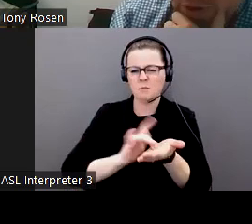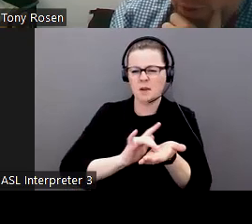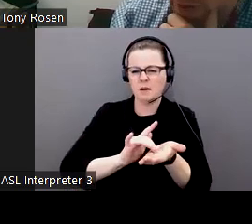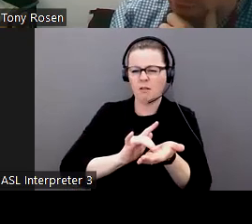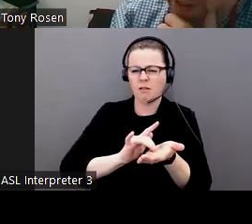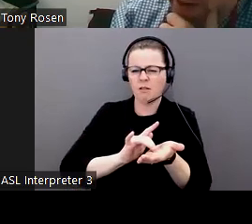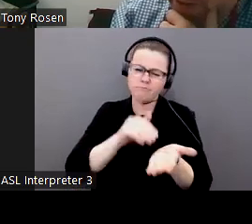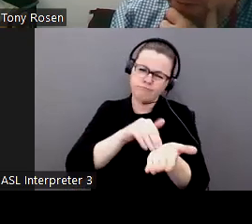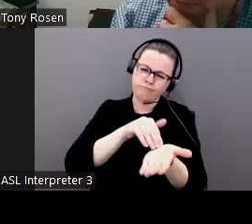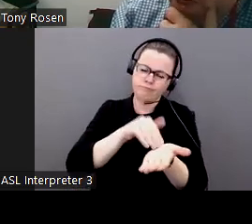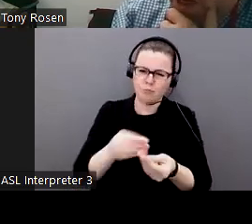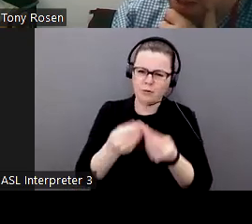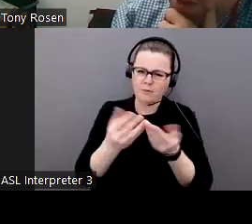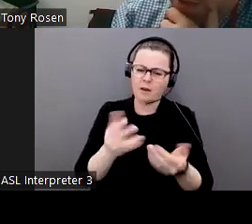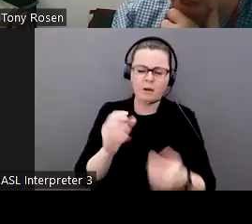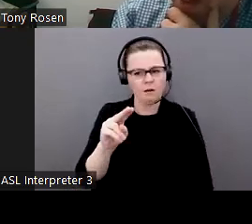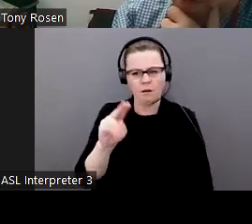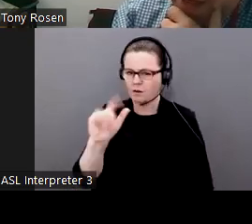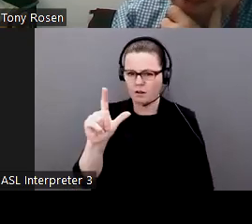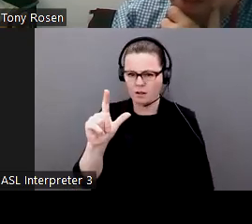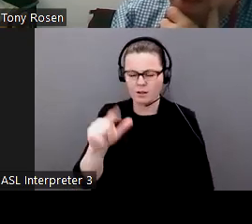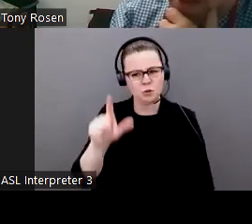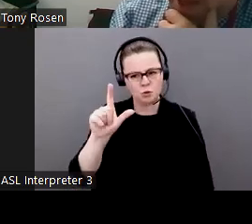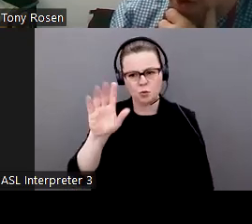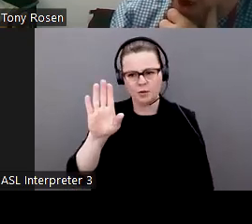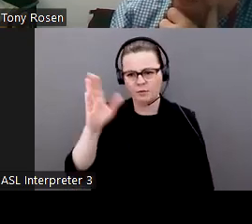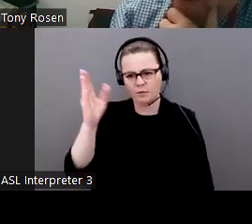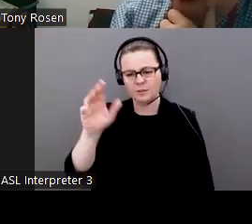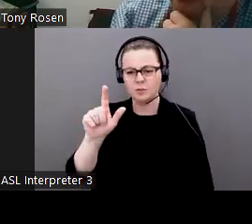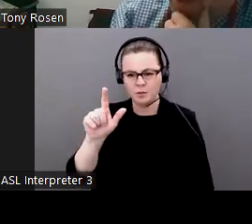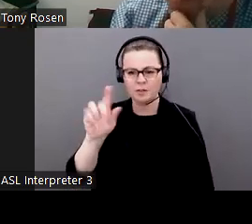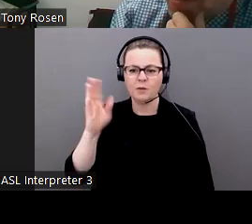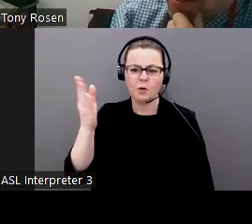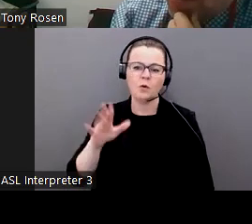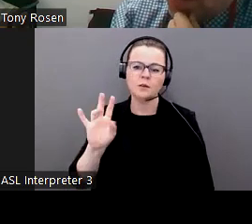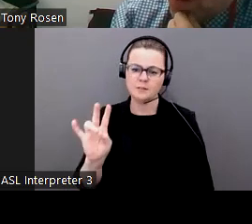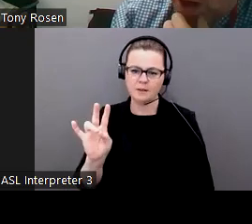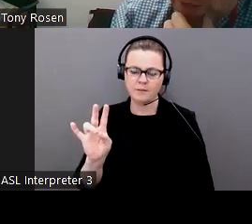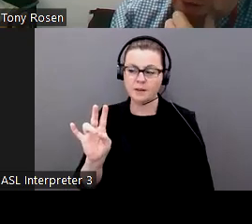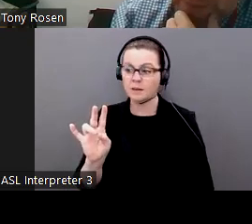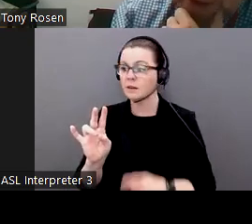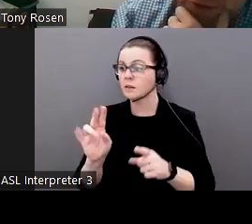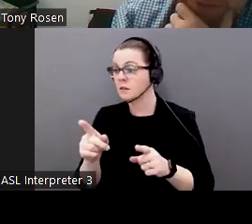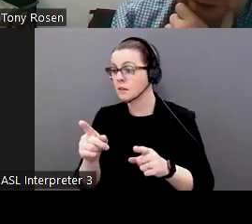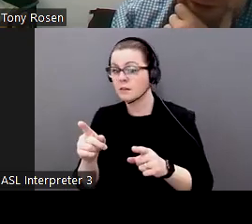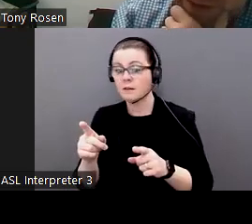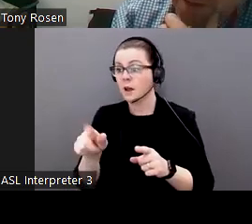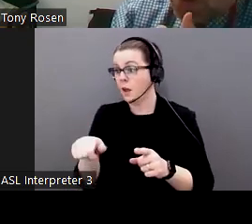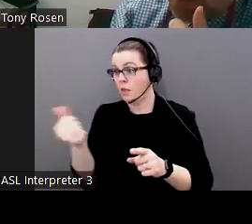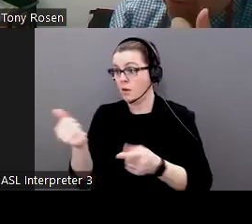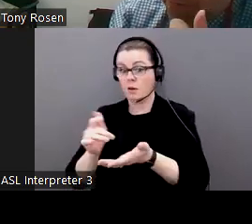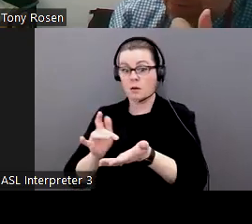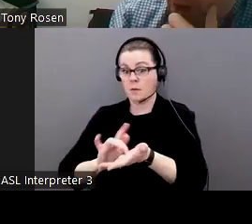on call 24/7 to consult and assess and offer assistance to other medical